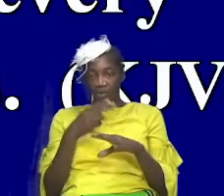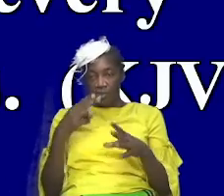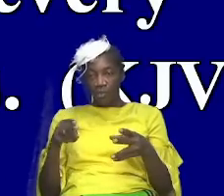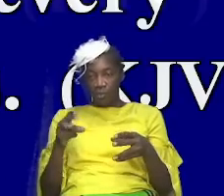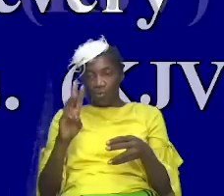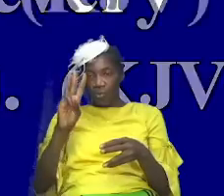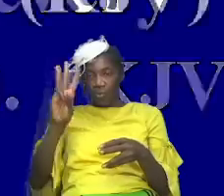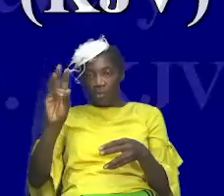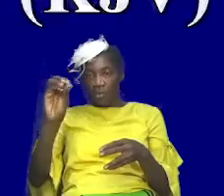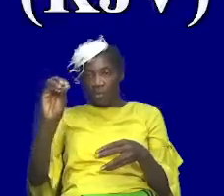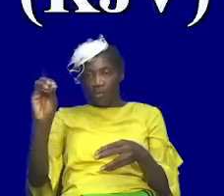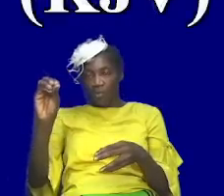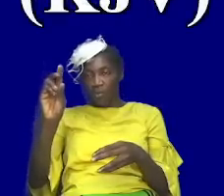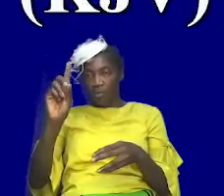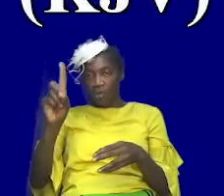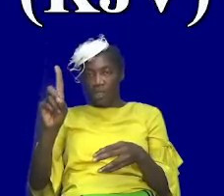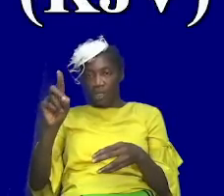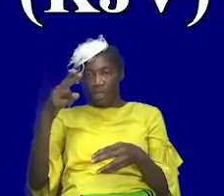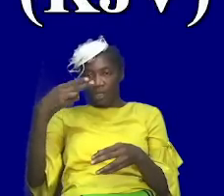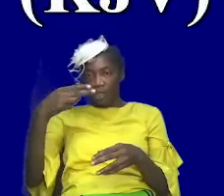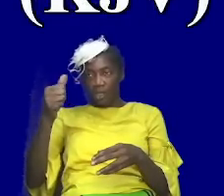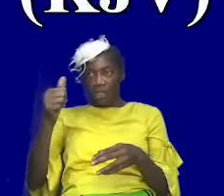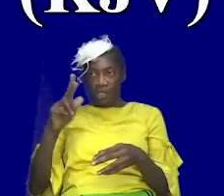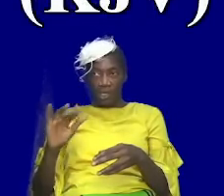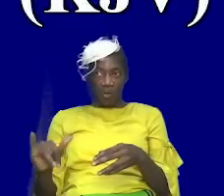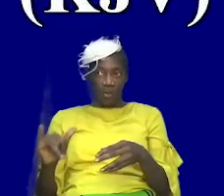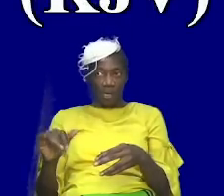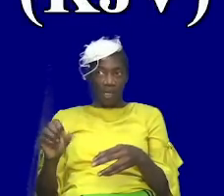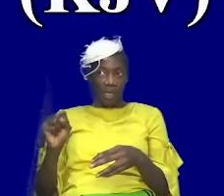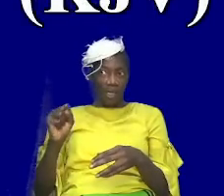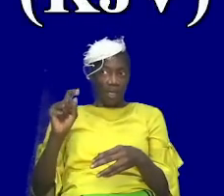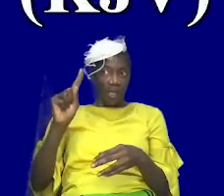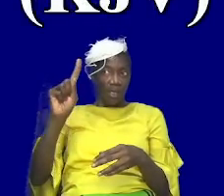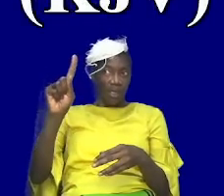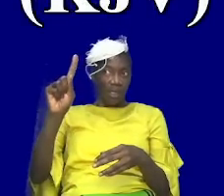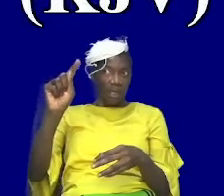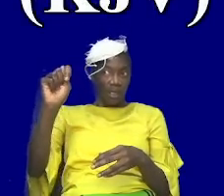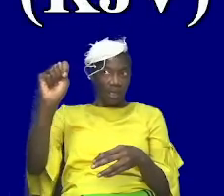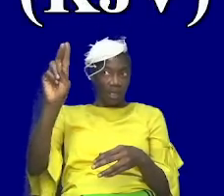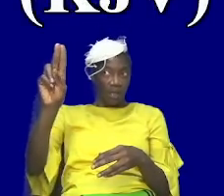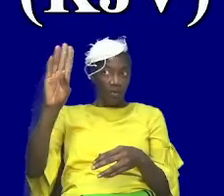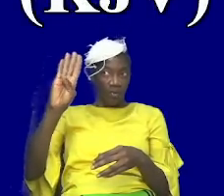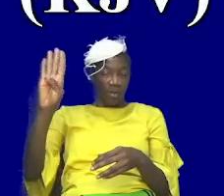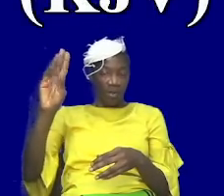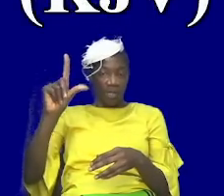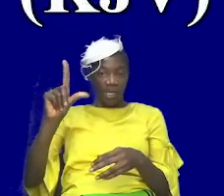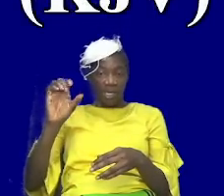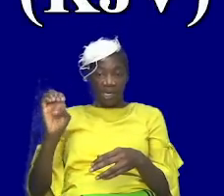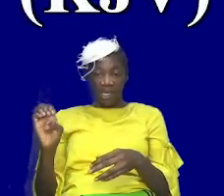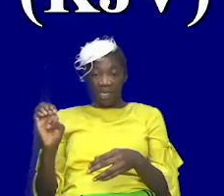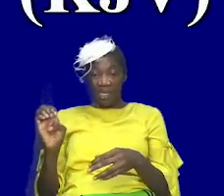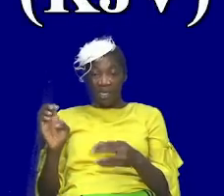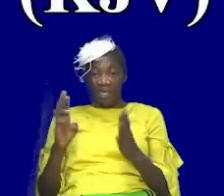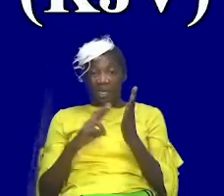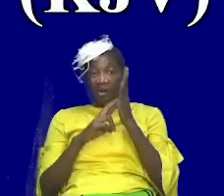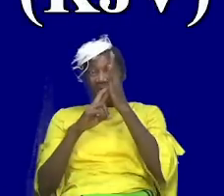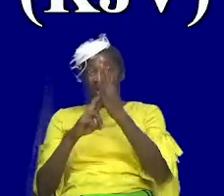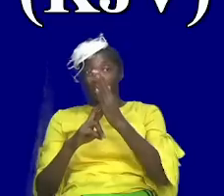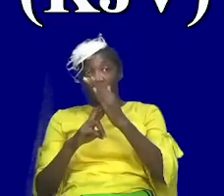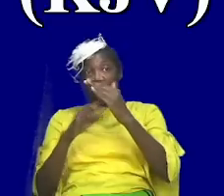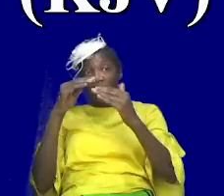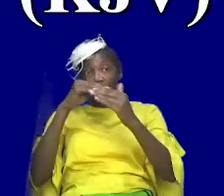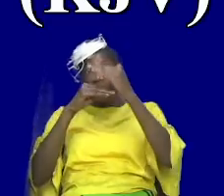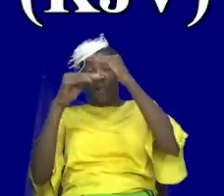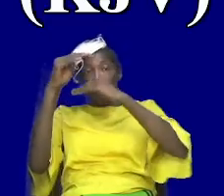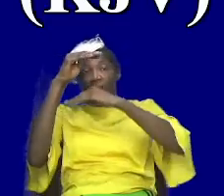wood, hay, stubble, right? And all of these things represent building materials. Stubble